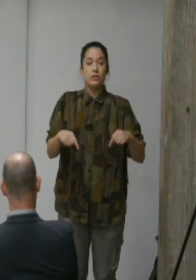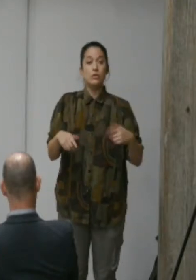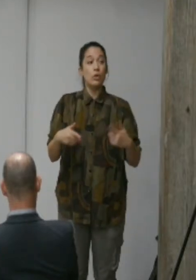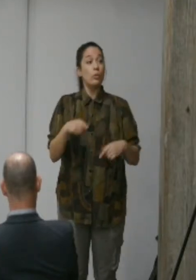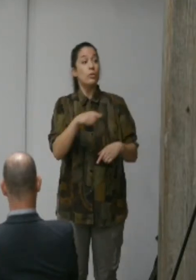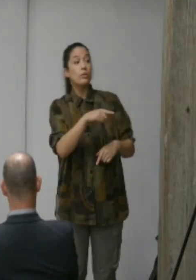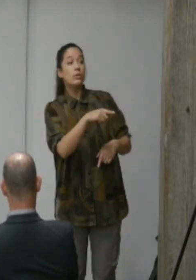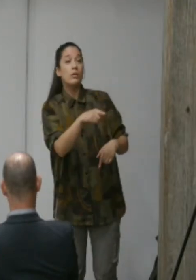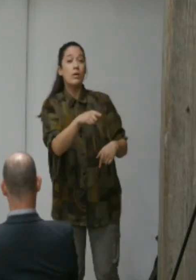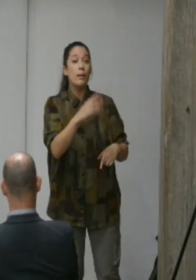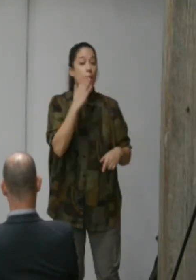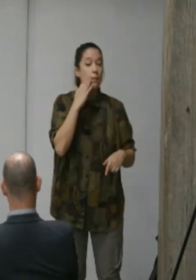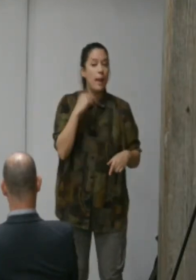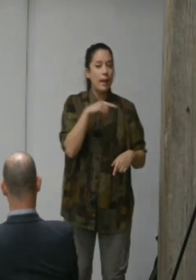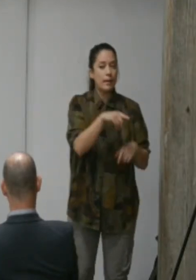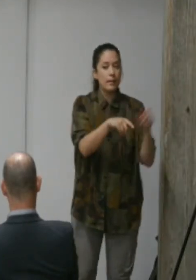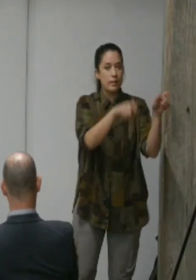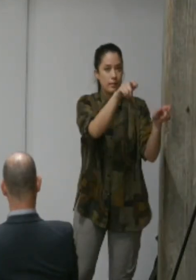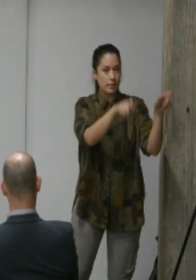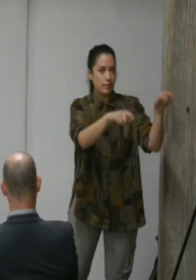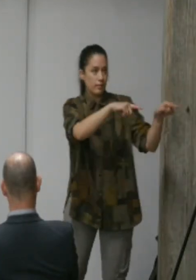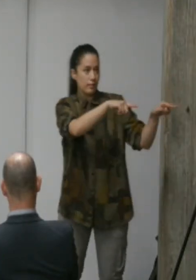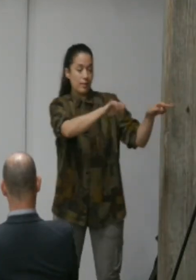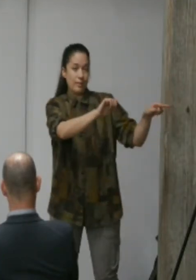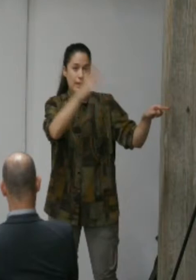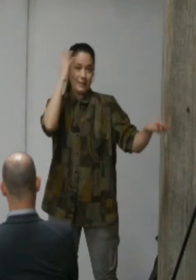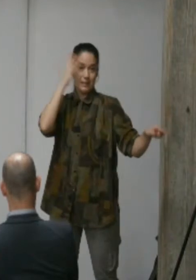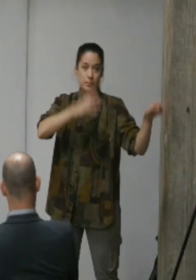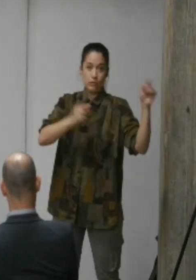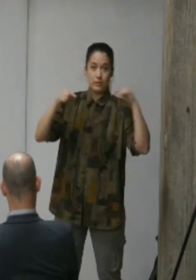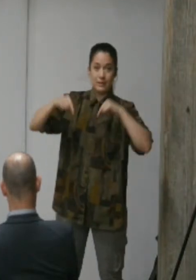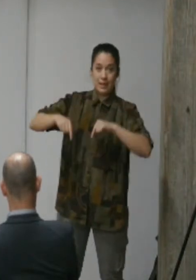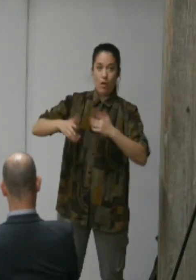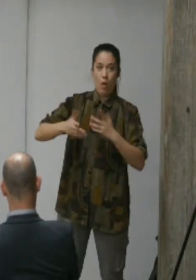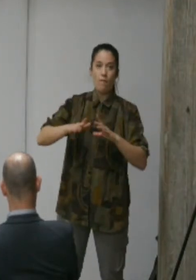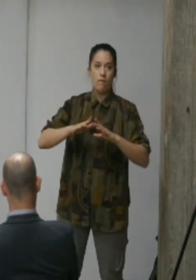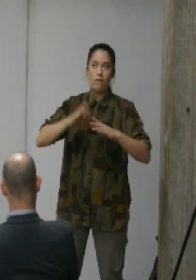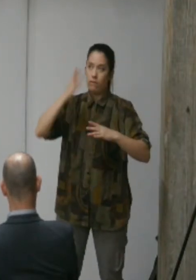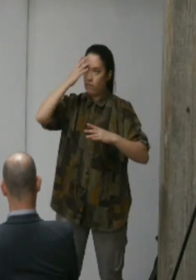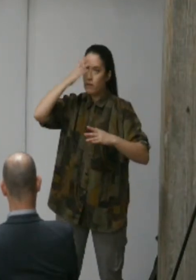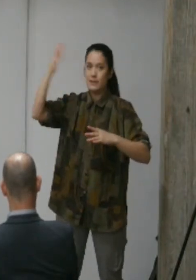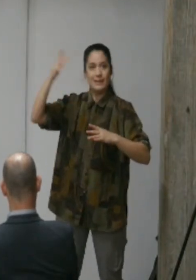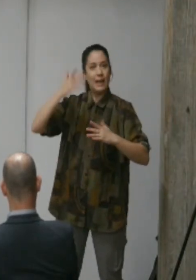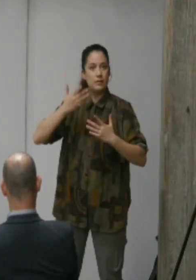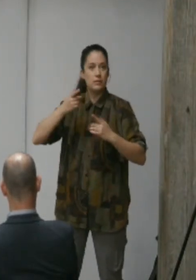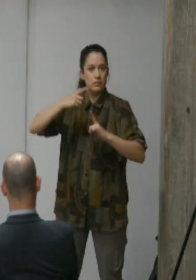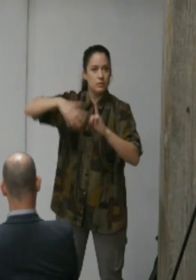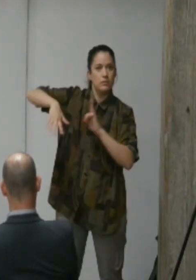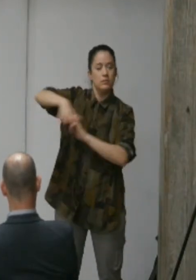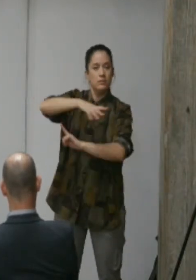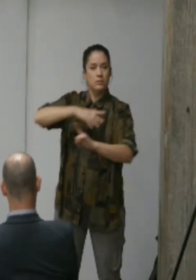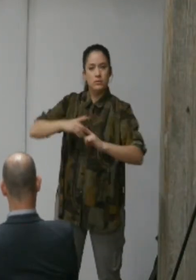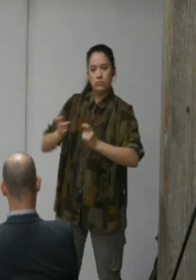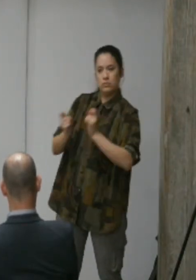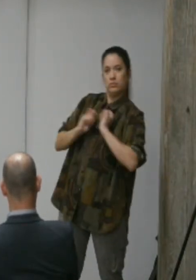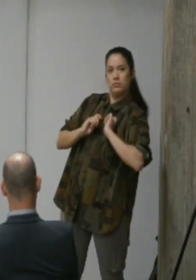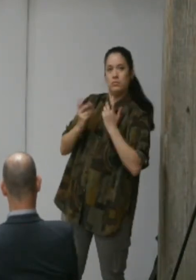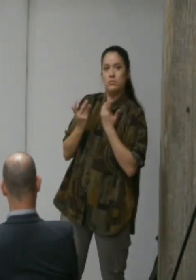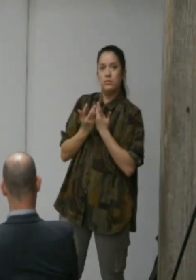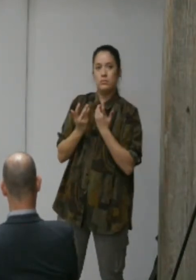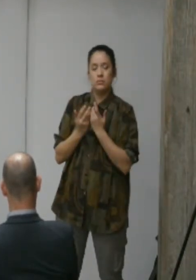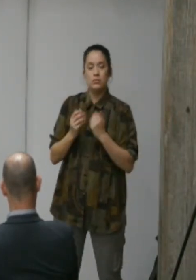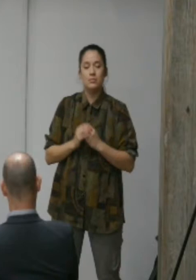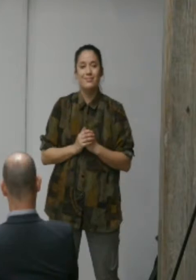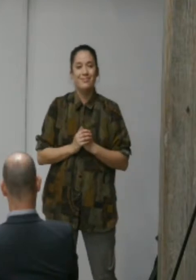of the British welfare state, written in 2021. And it was also around 2021 that I first heard